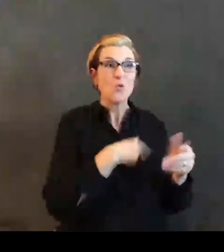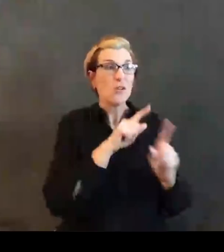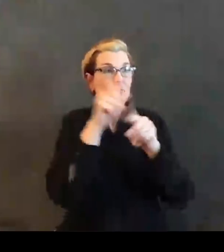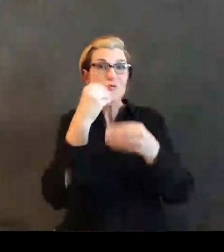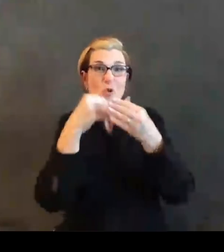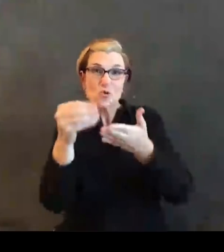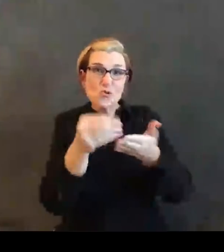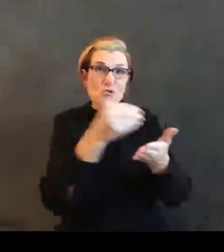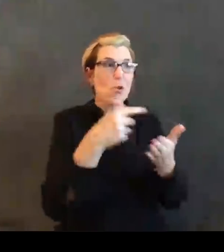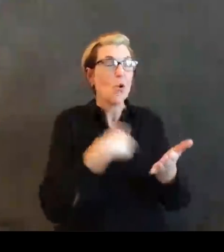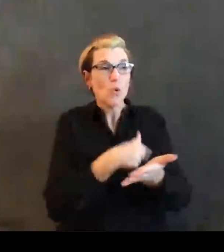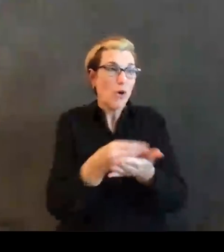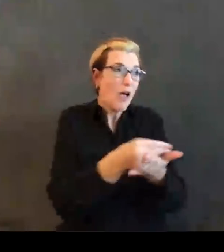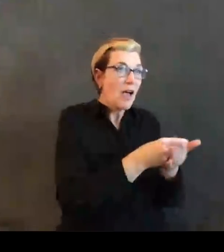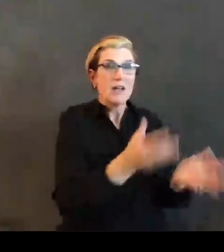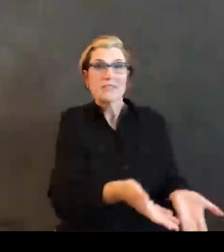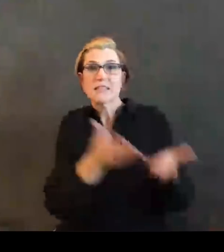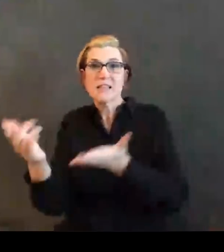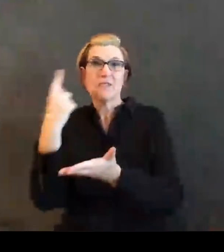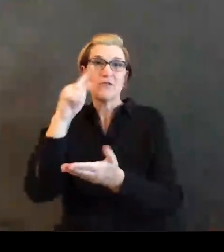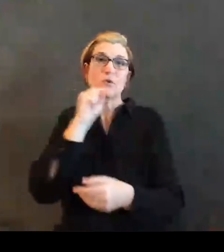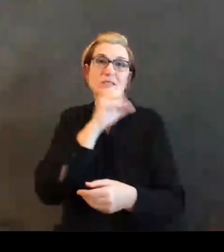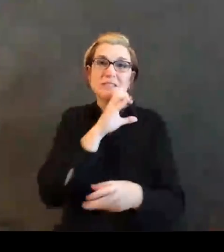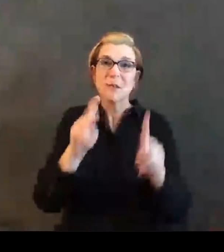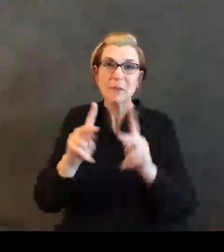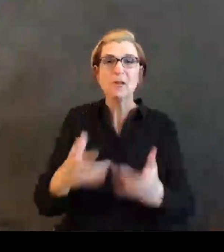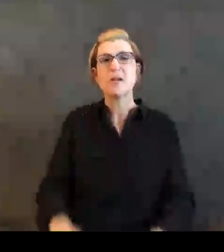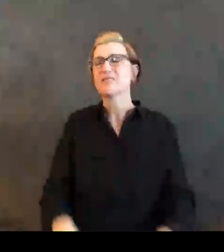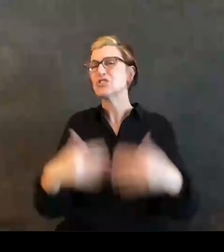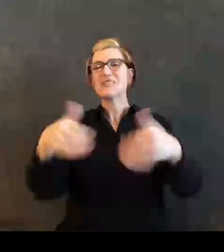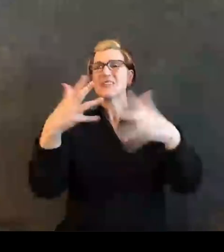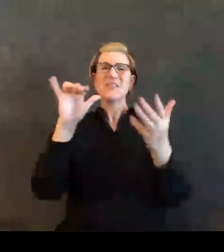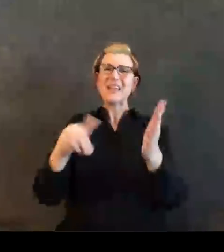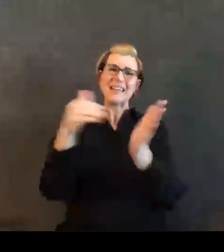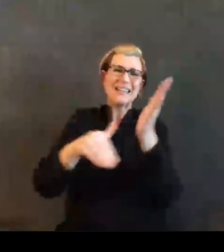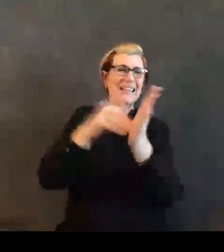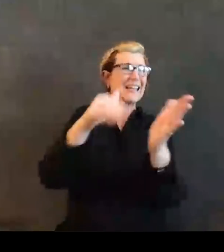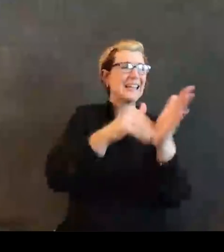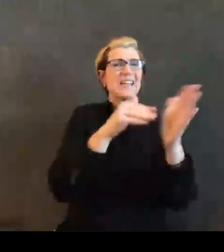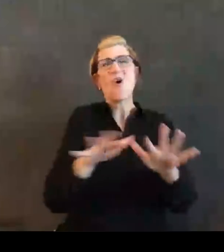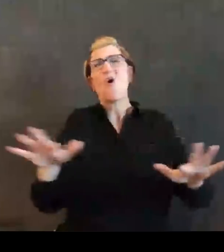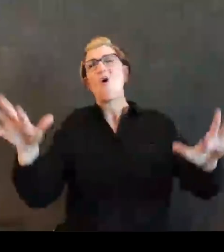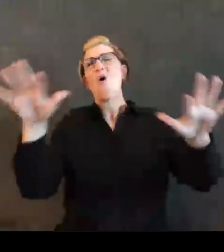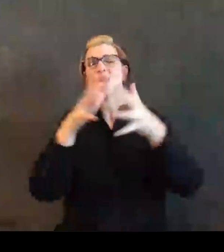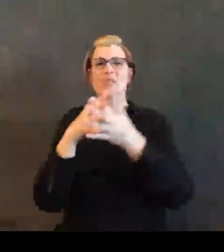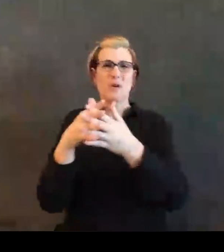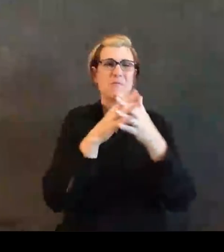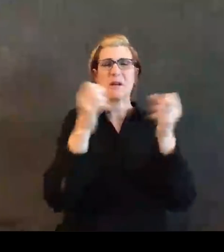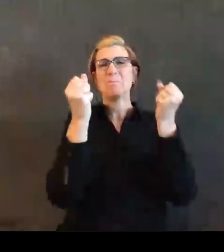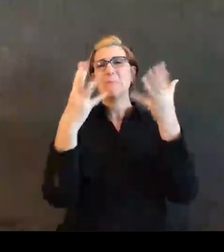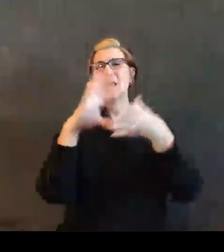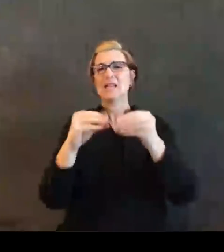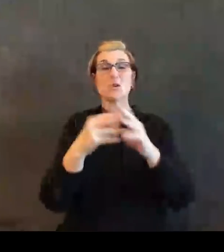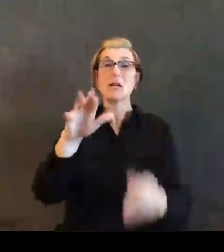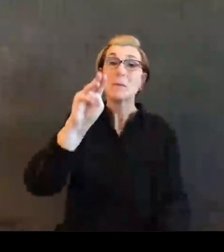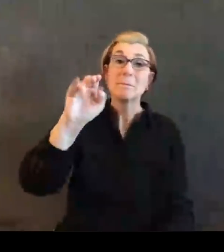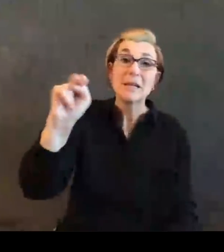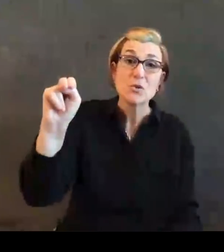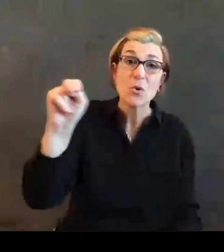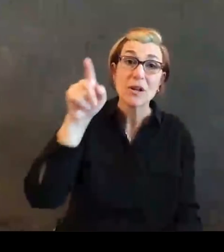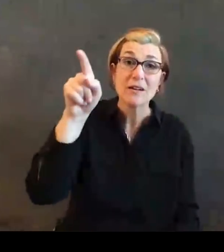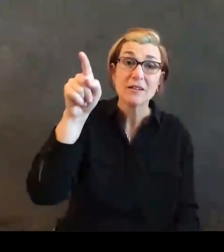is happening all over the country, thousands and thousands of instances. I could stand up here all day and tell you about other things. In Minnesota, hundreds